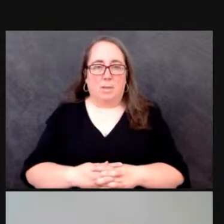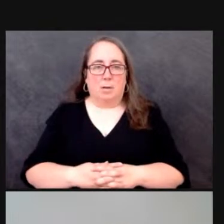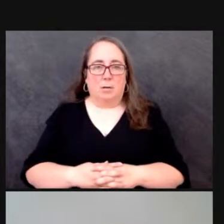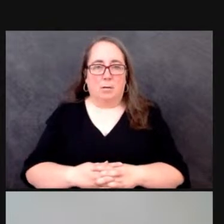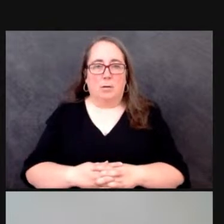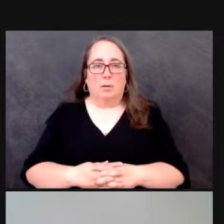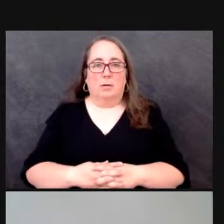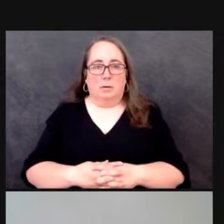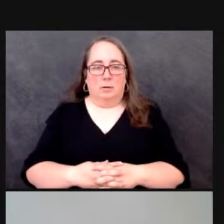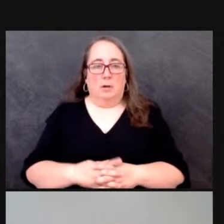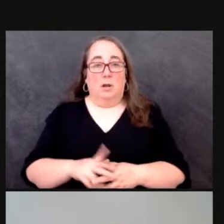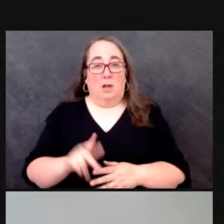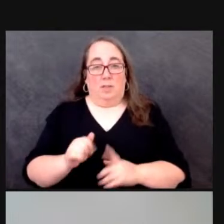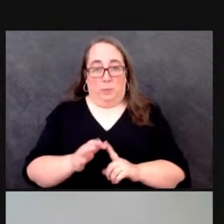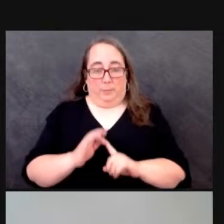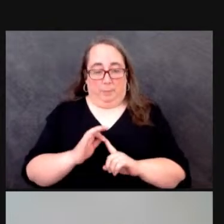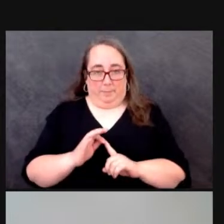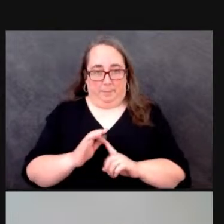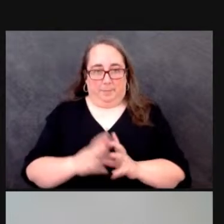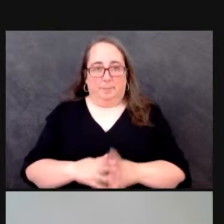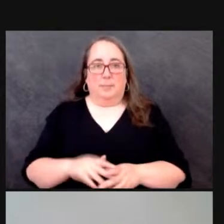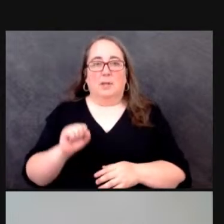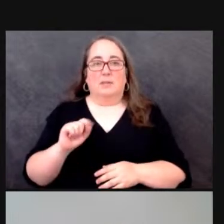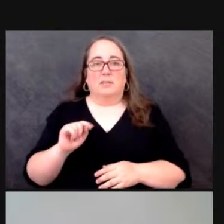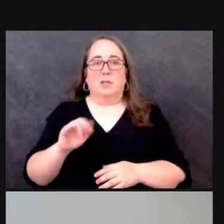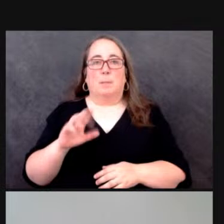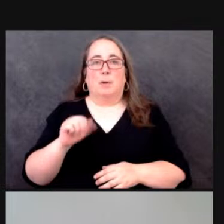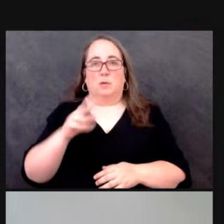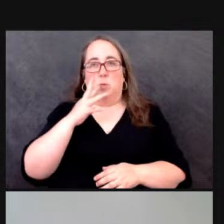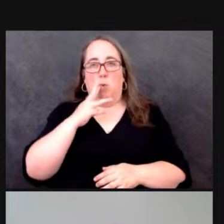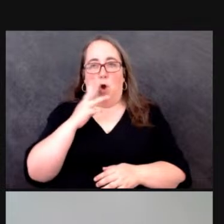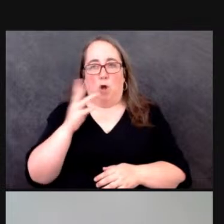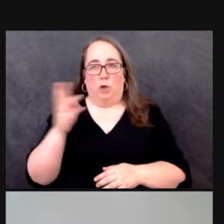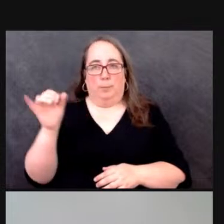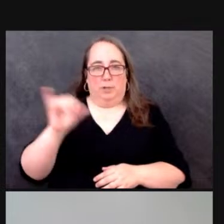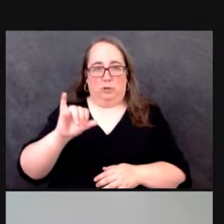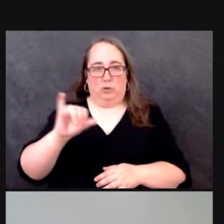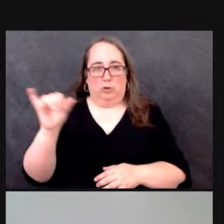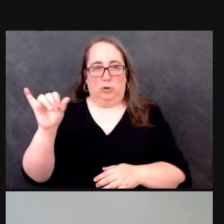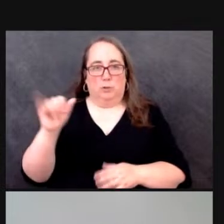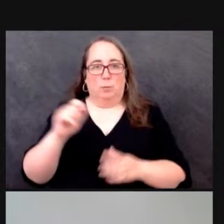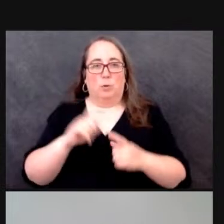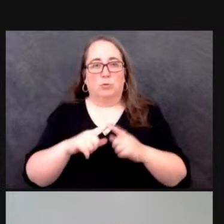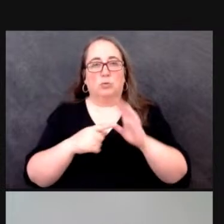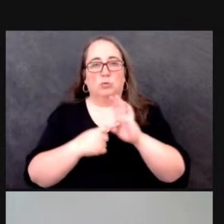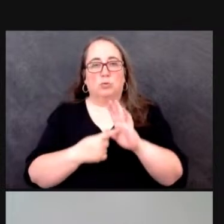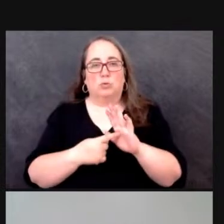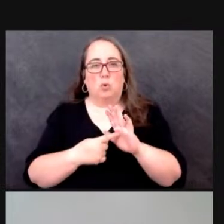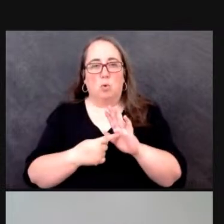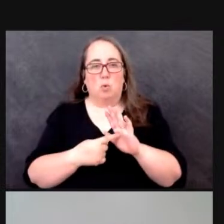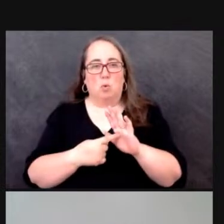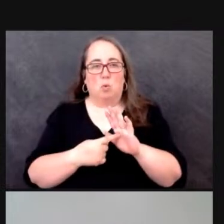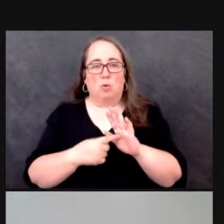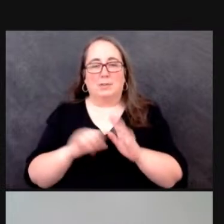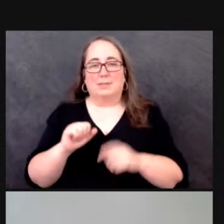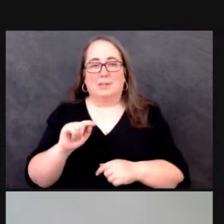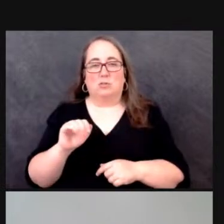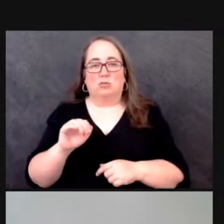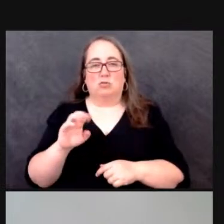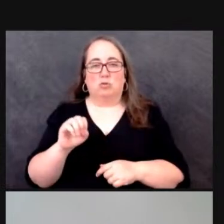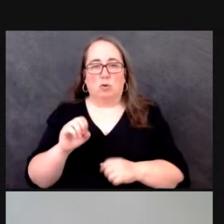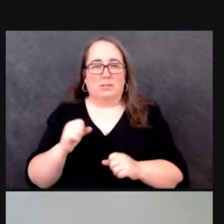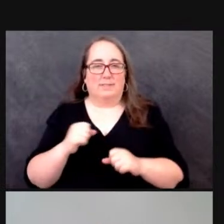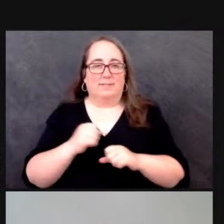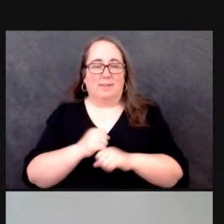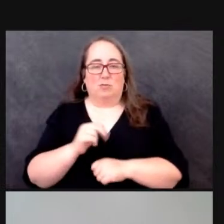Another anomaly is the St. Mary's water pitcher, which is supposed to depict a scene of St. George fighting a dragon,